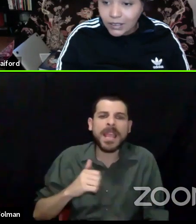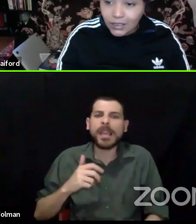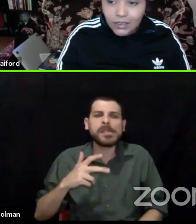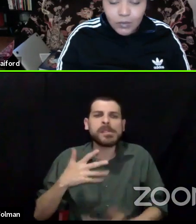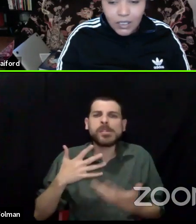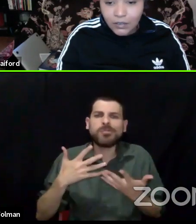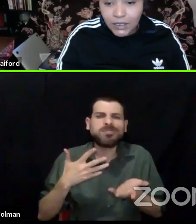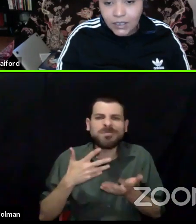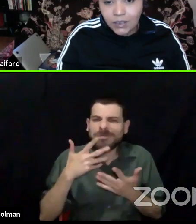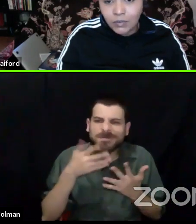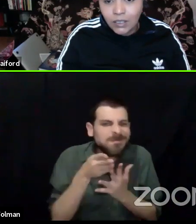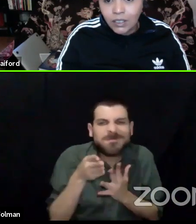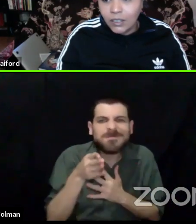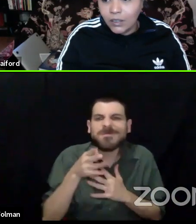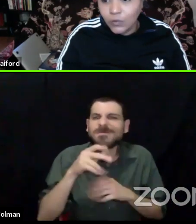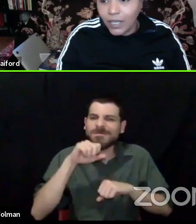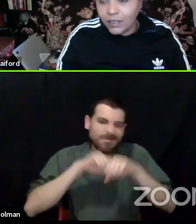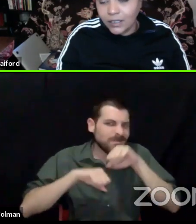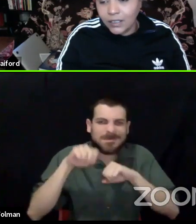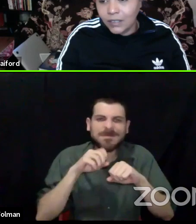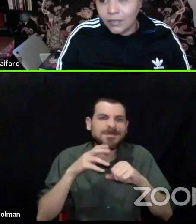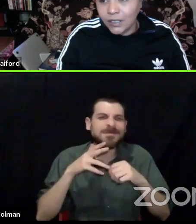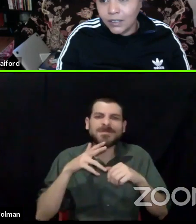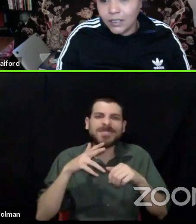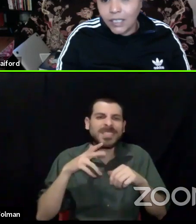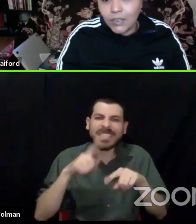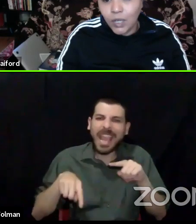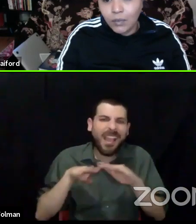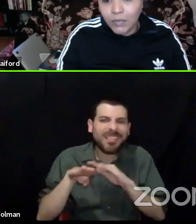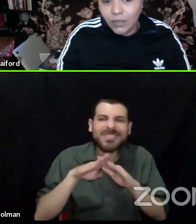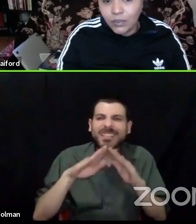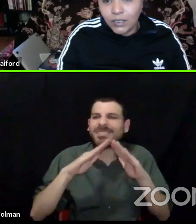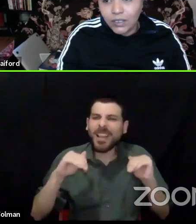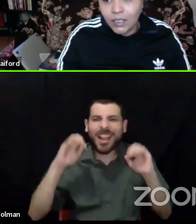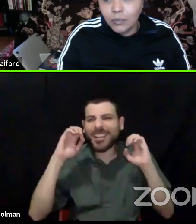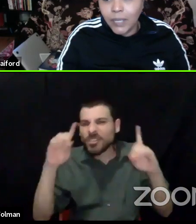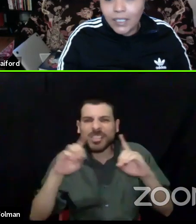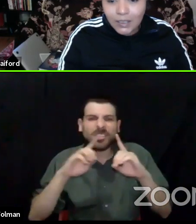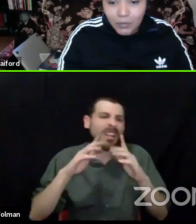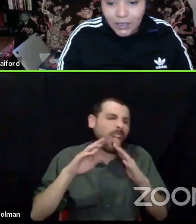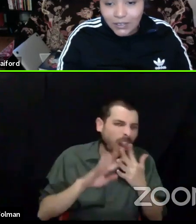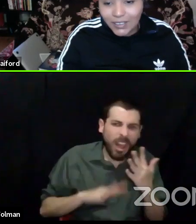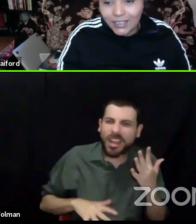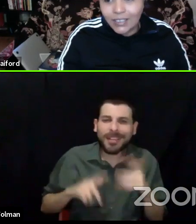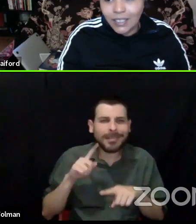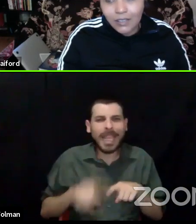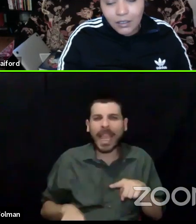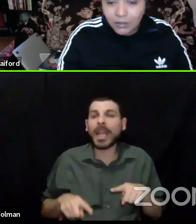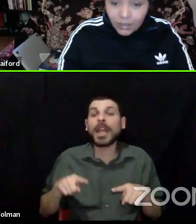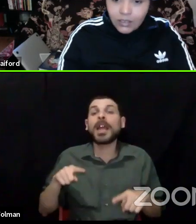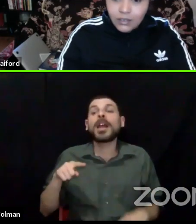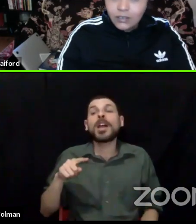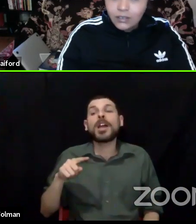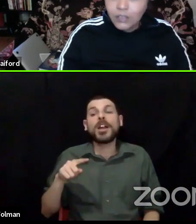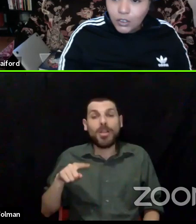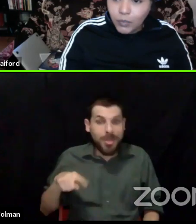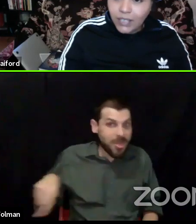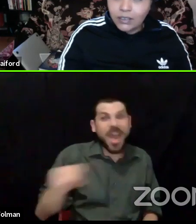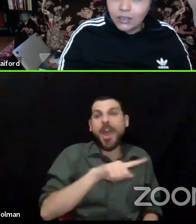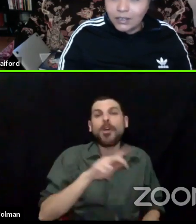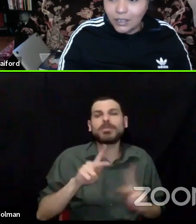education system, the health system, looking for housing and everything else. And that's why I'm thankful, because they're making me do this. They're like, no, you